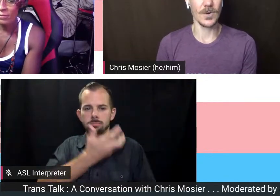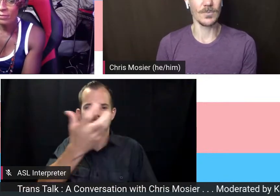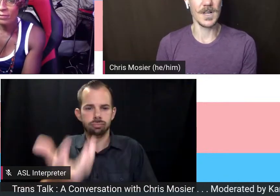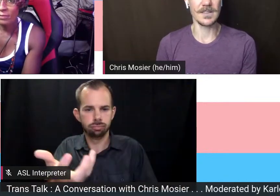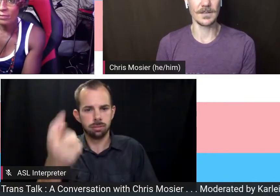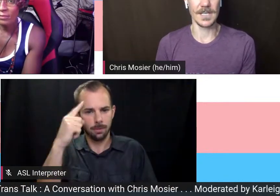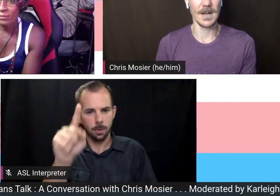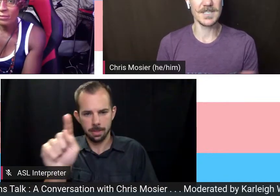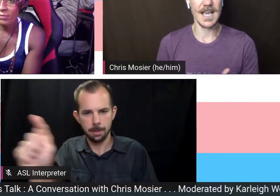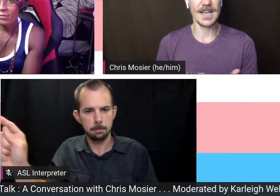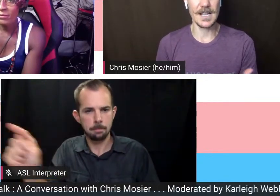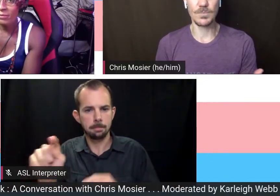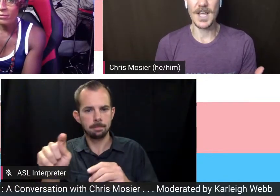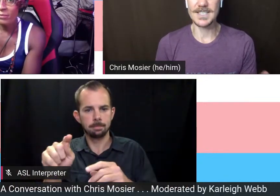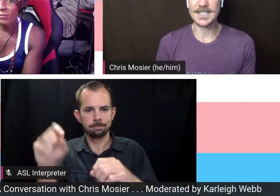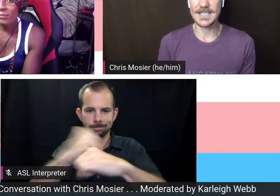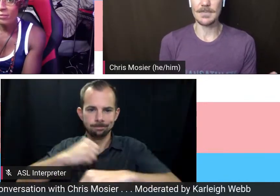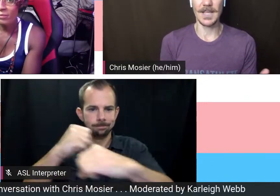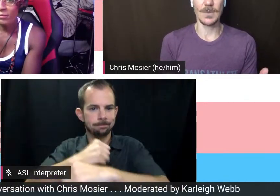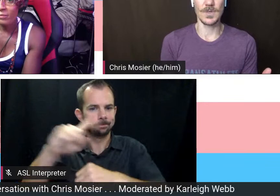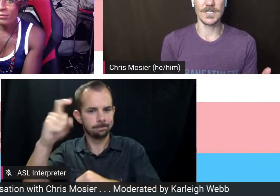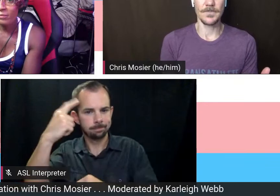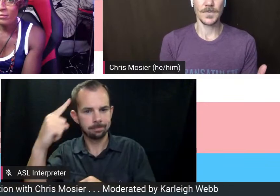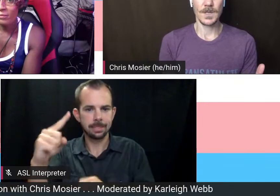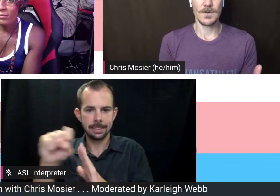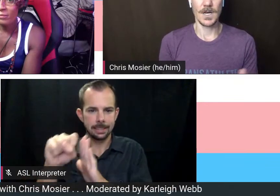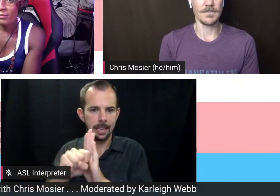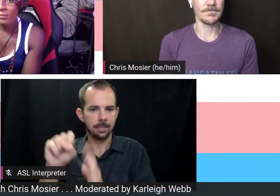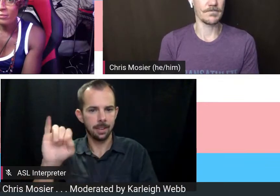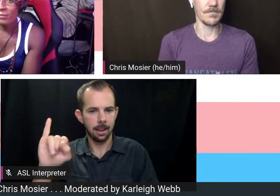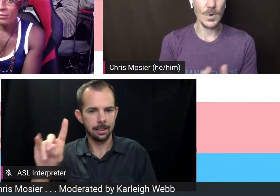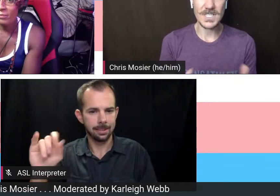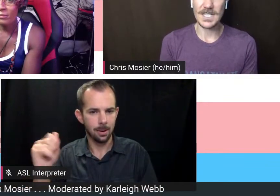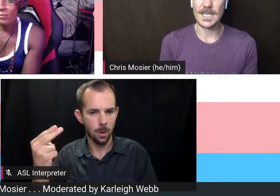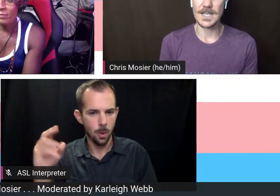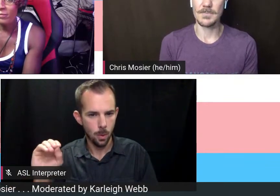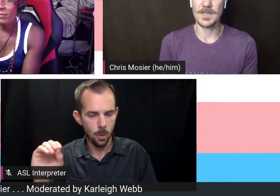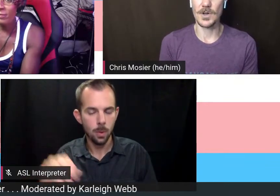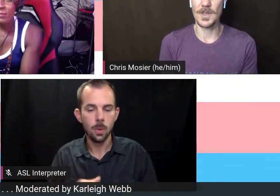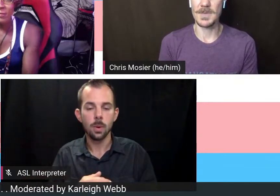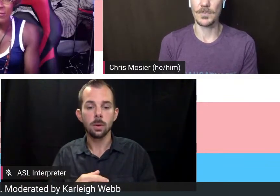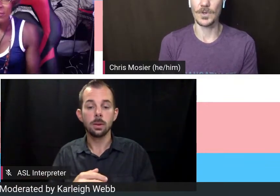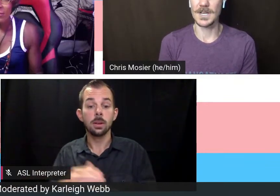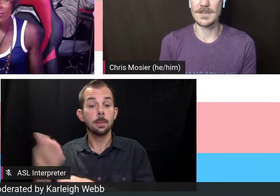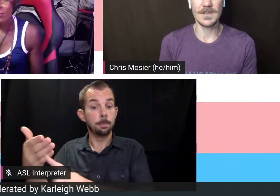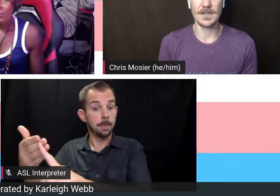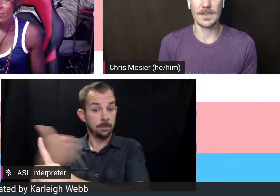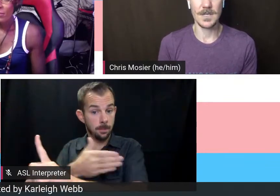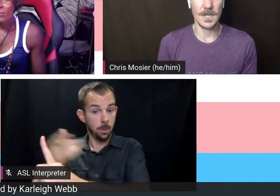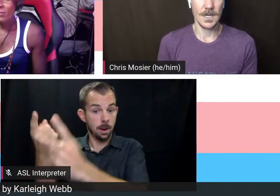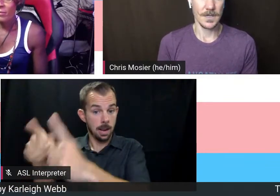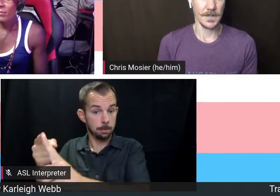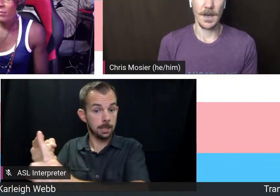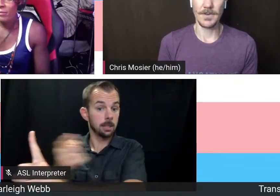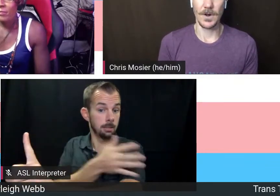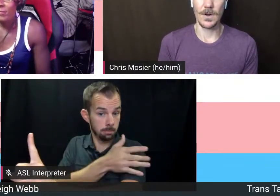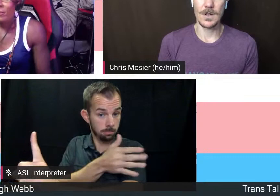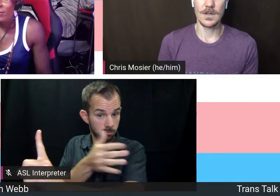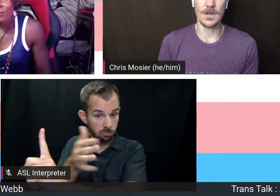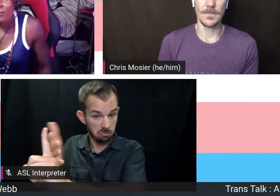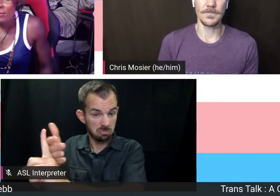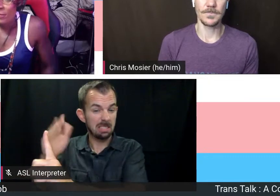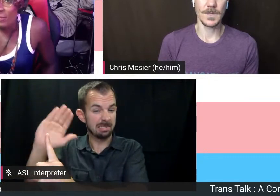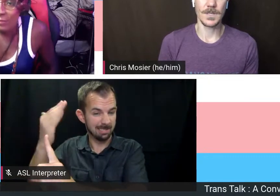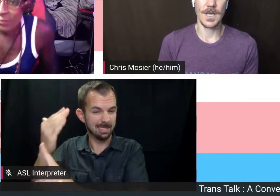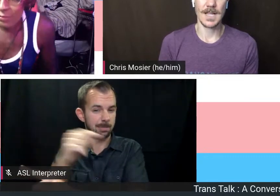you're right, in the lead up to that, it did seem like it was mostly that, that people, and even the